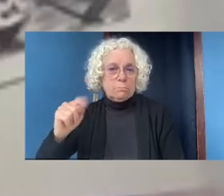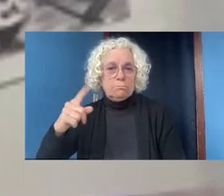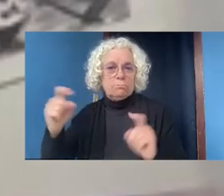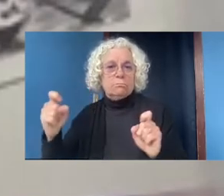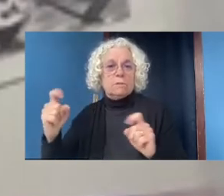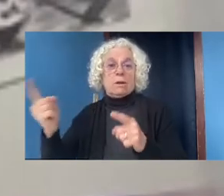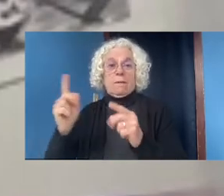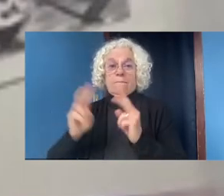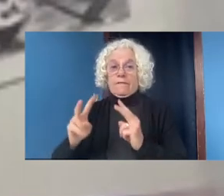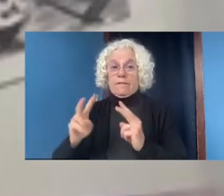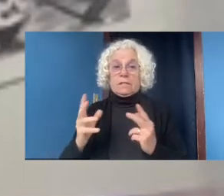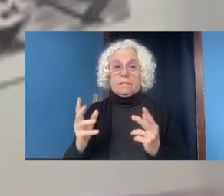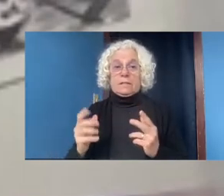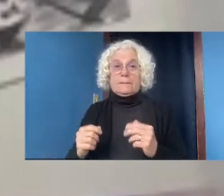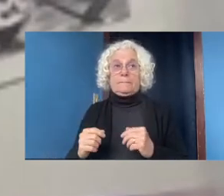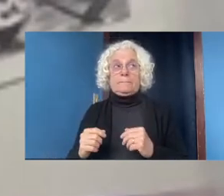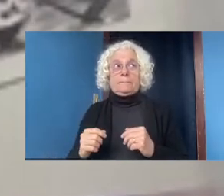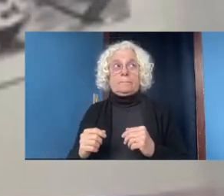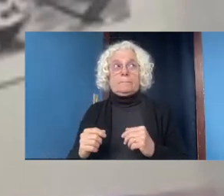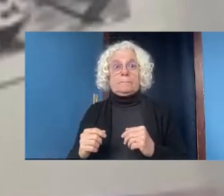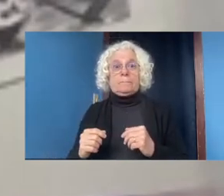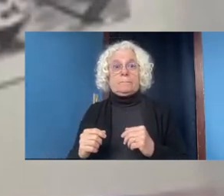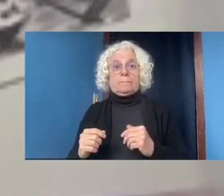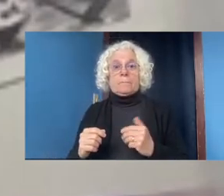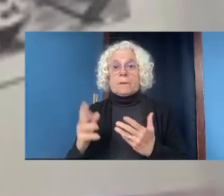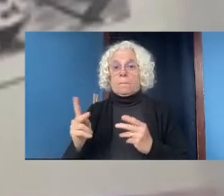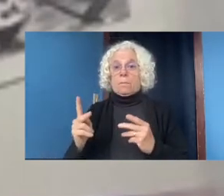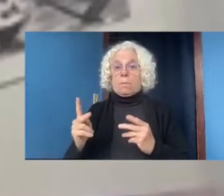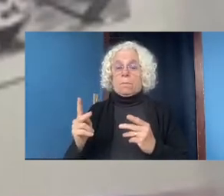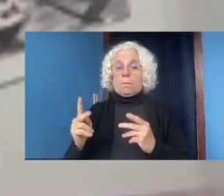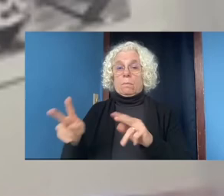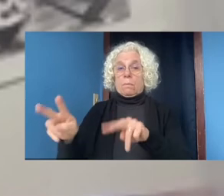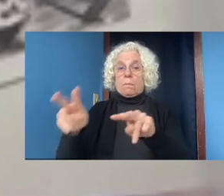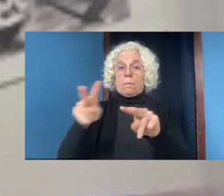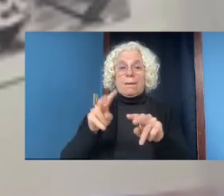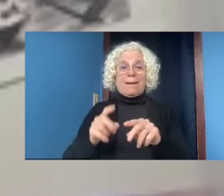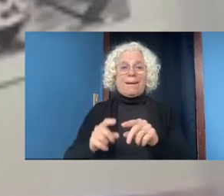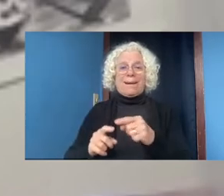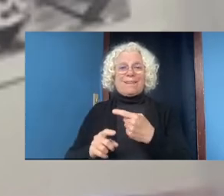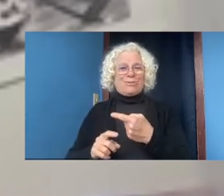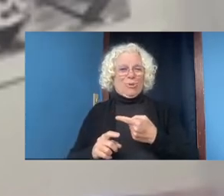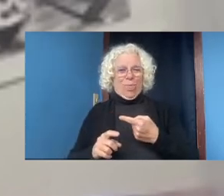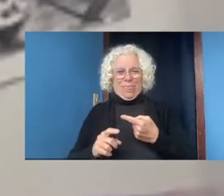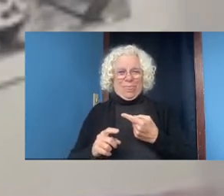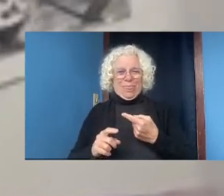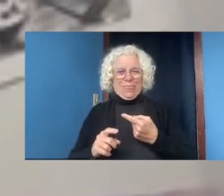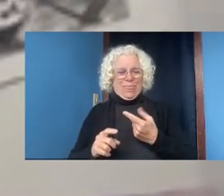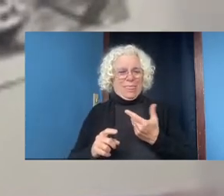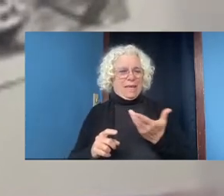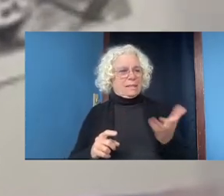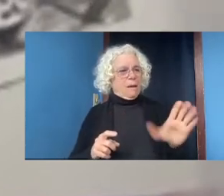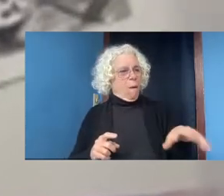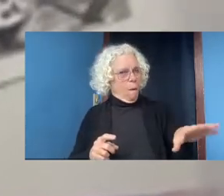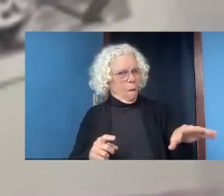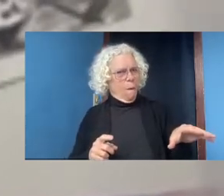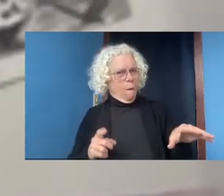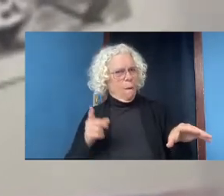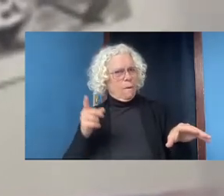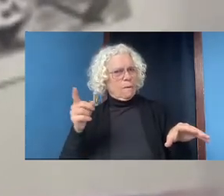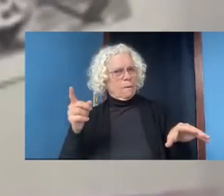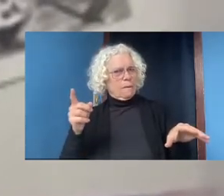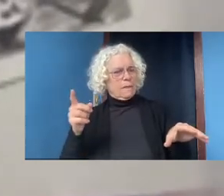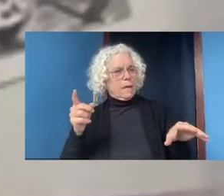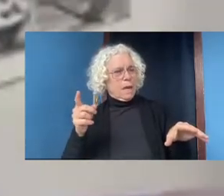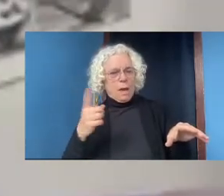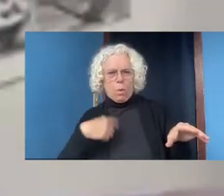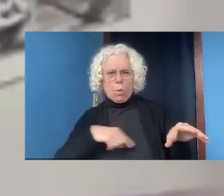say, you know, they're like giving us this big spiel about how wonderful they are in offering us